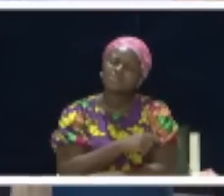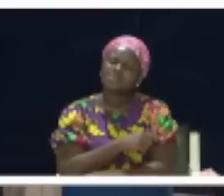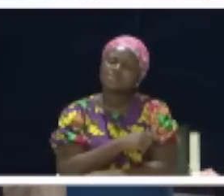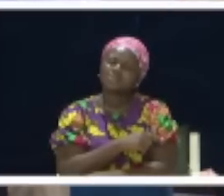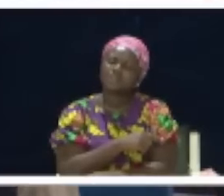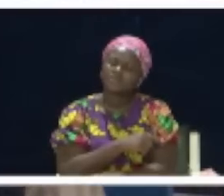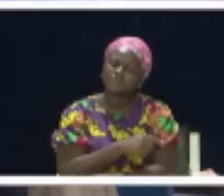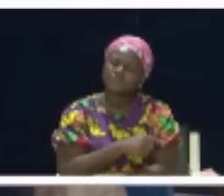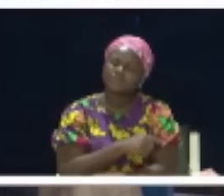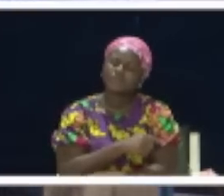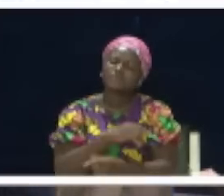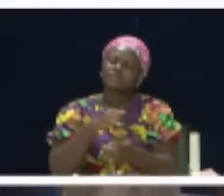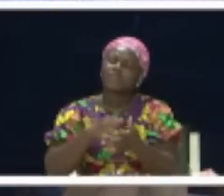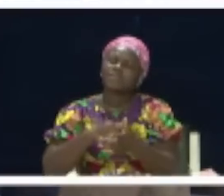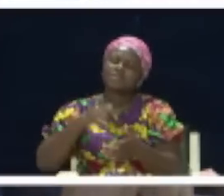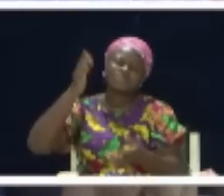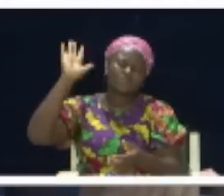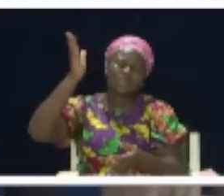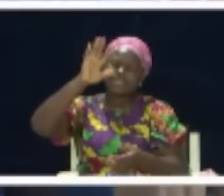never